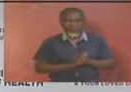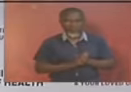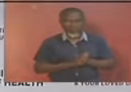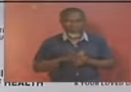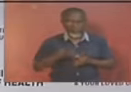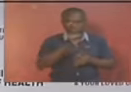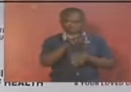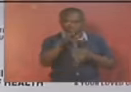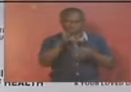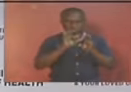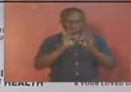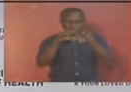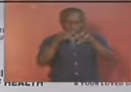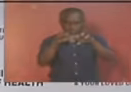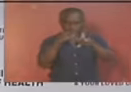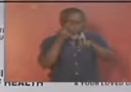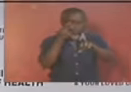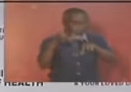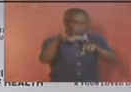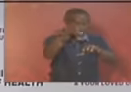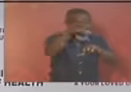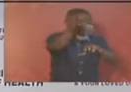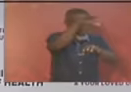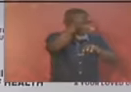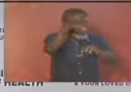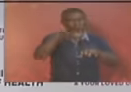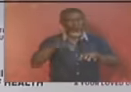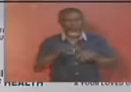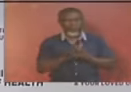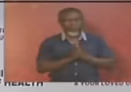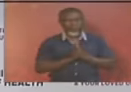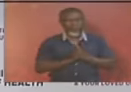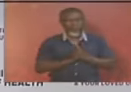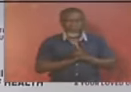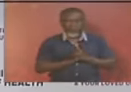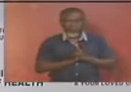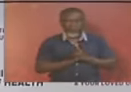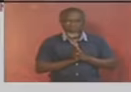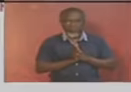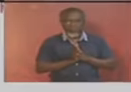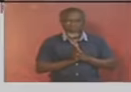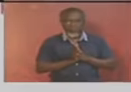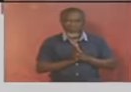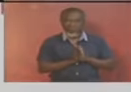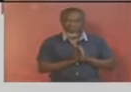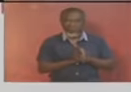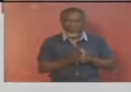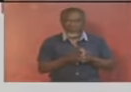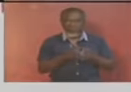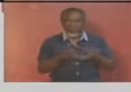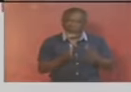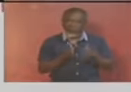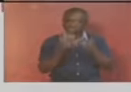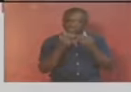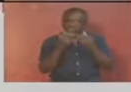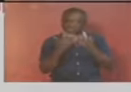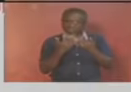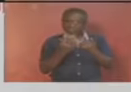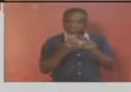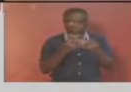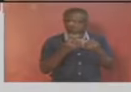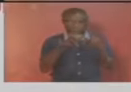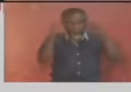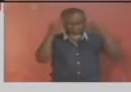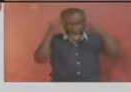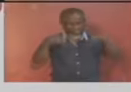Thank you very much, Candice. Next slide. Let me thank Ministry of Health for inviting CAFA